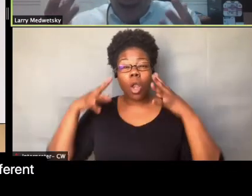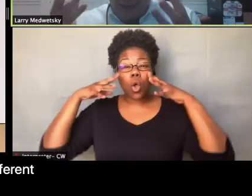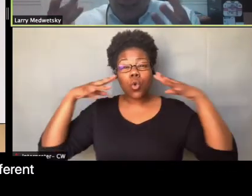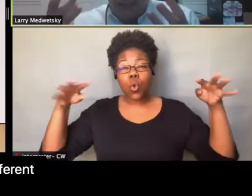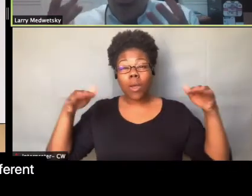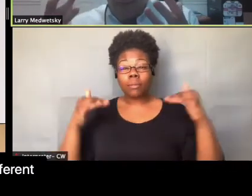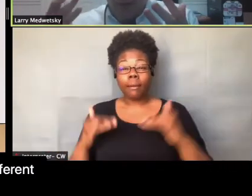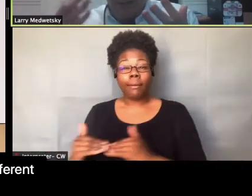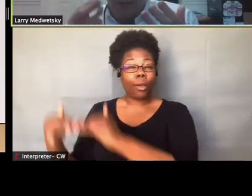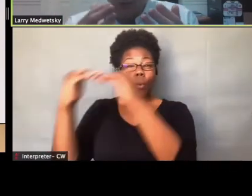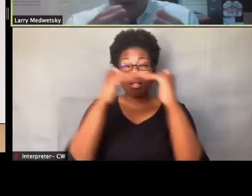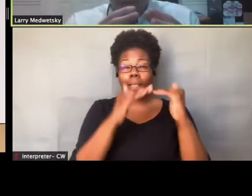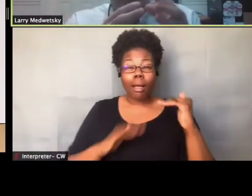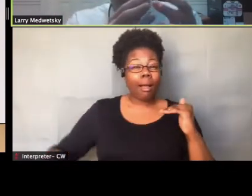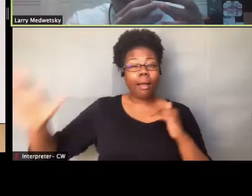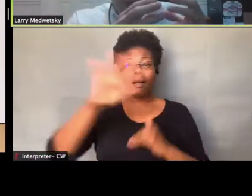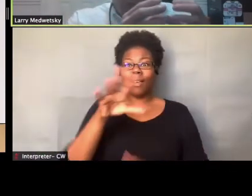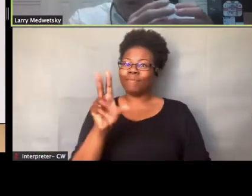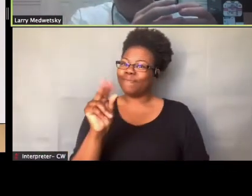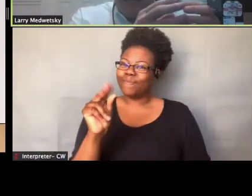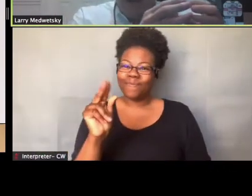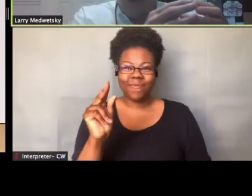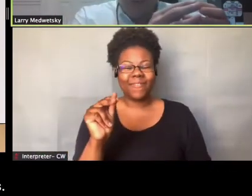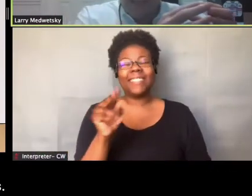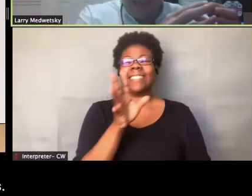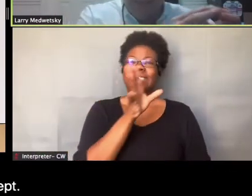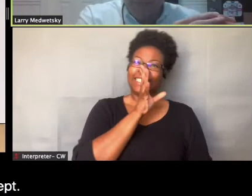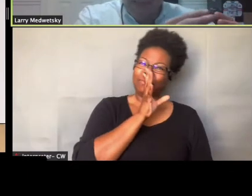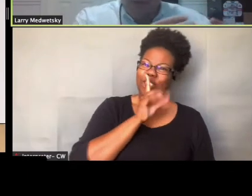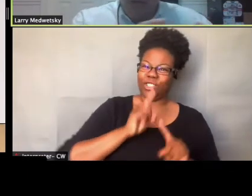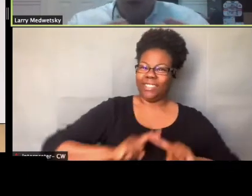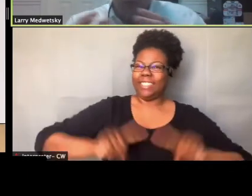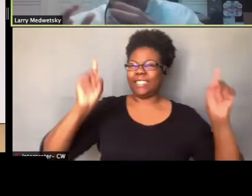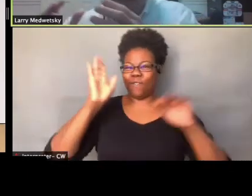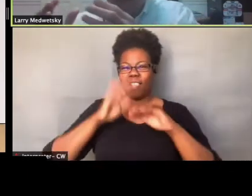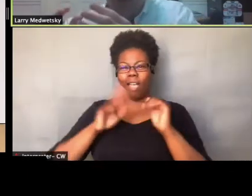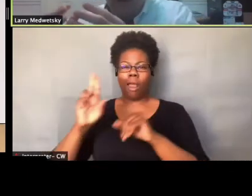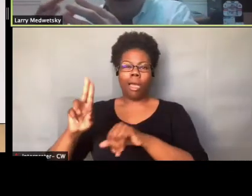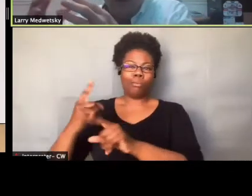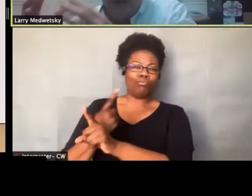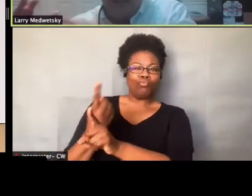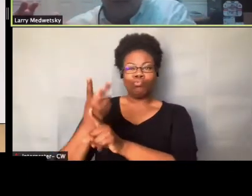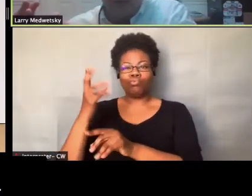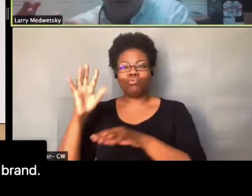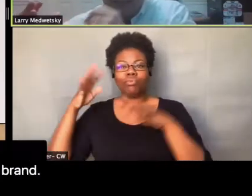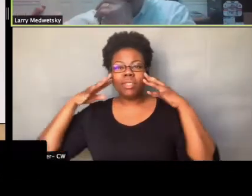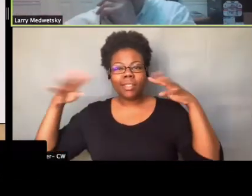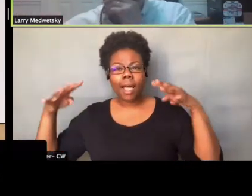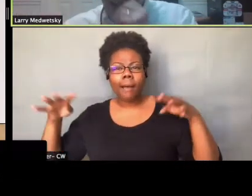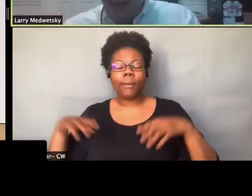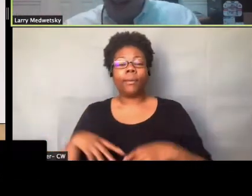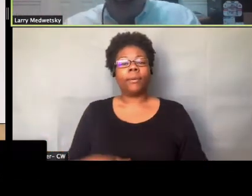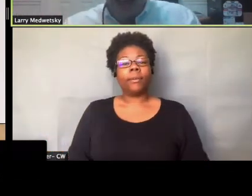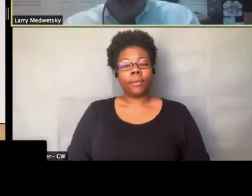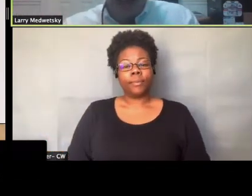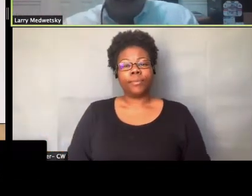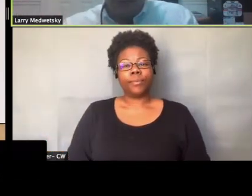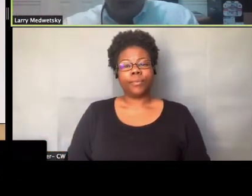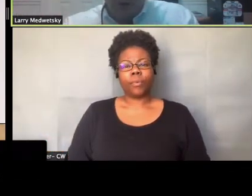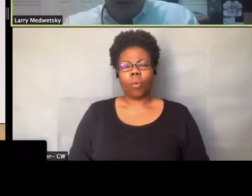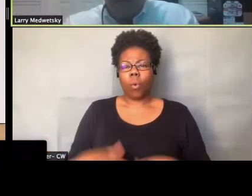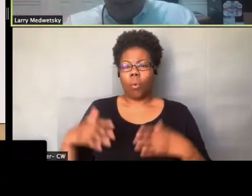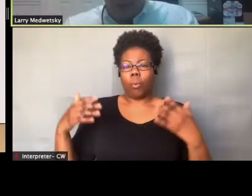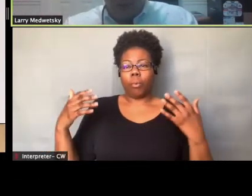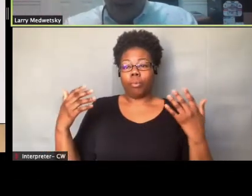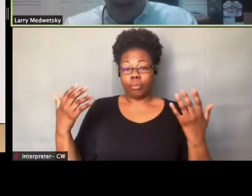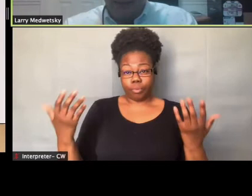And now the software can determine what is characteristic of speech and what is more like random noise. And